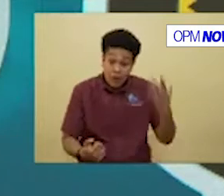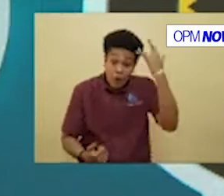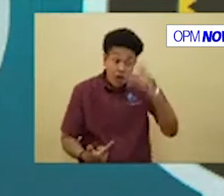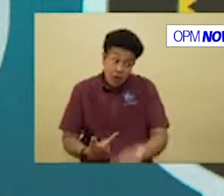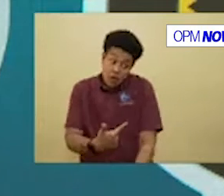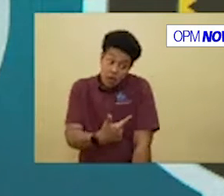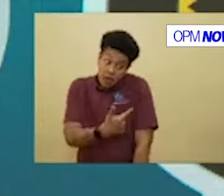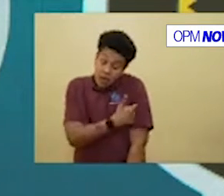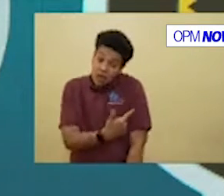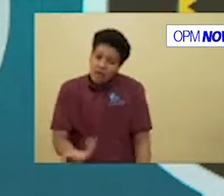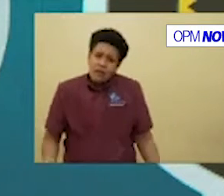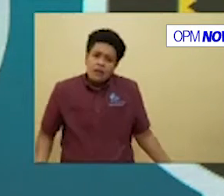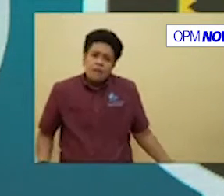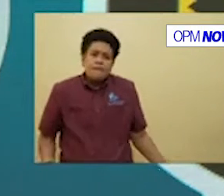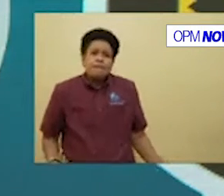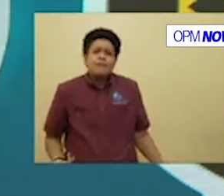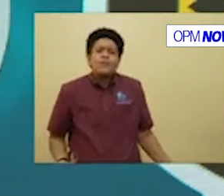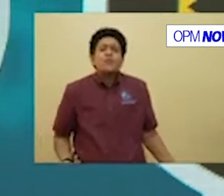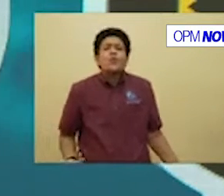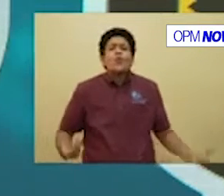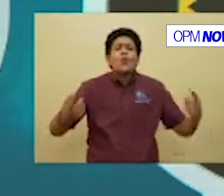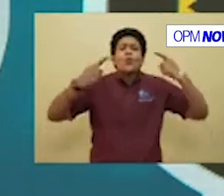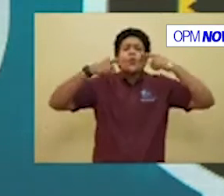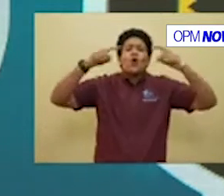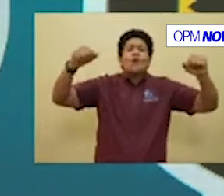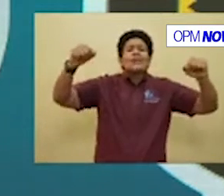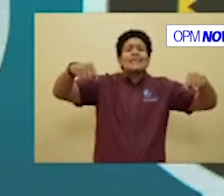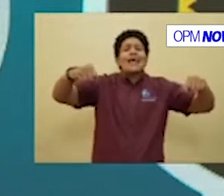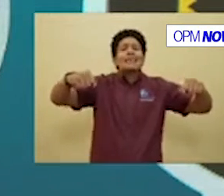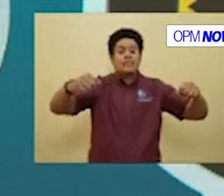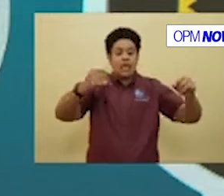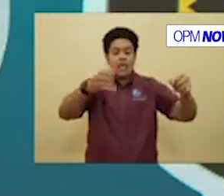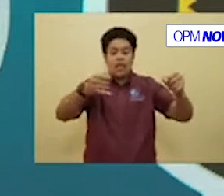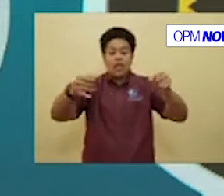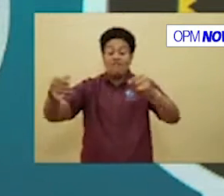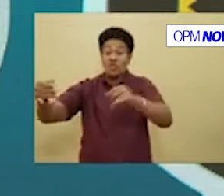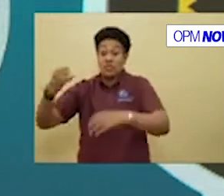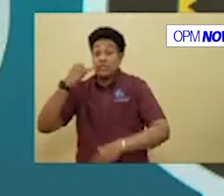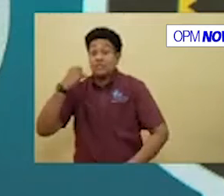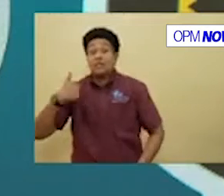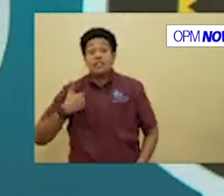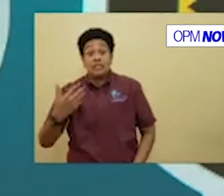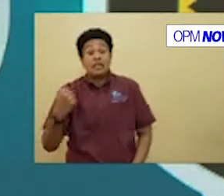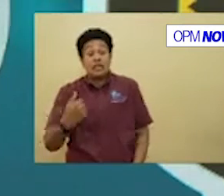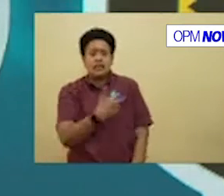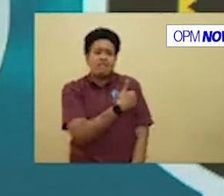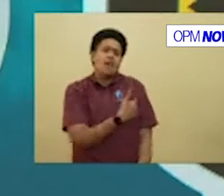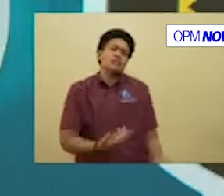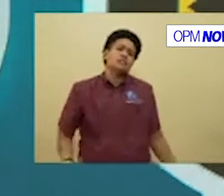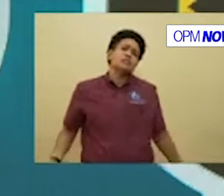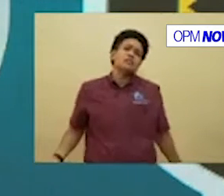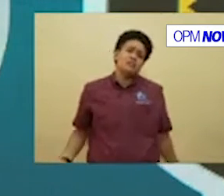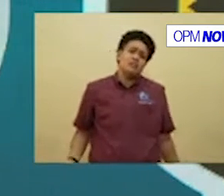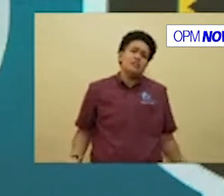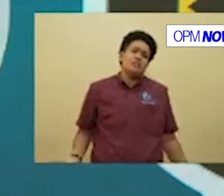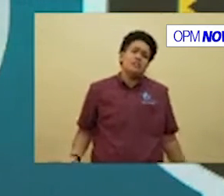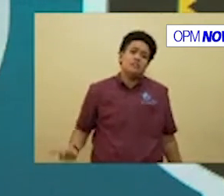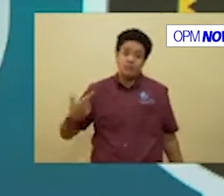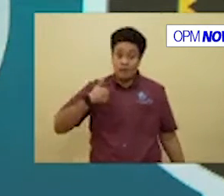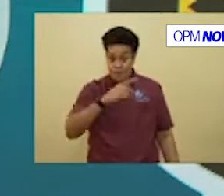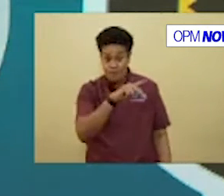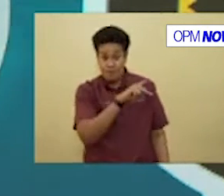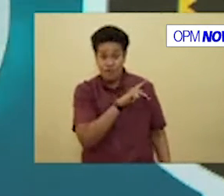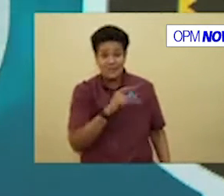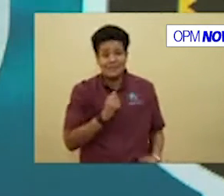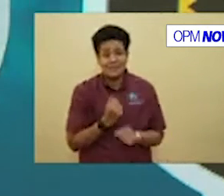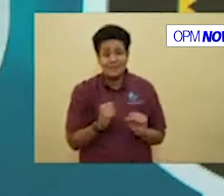the vaccines work, yes, on an individual basis. If I take the vaccine, then I